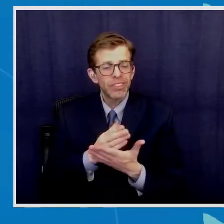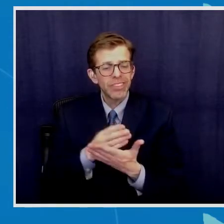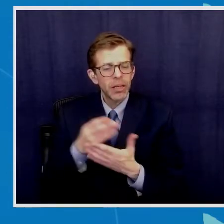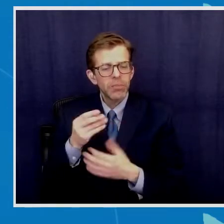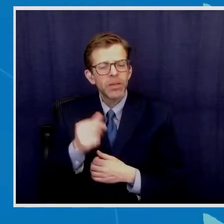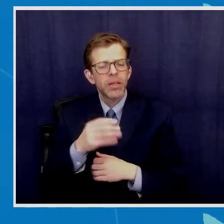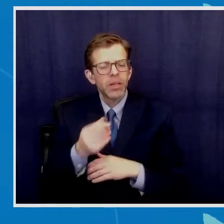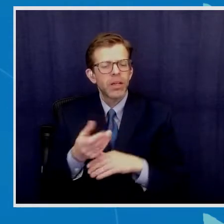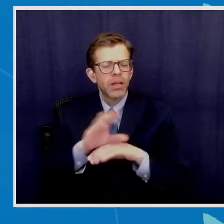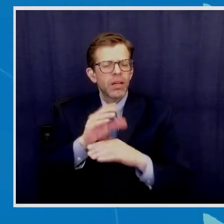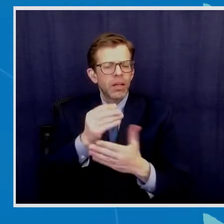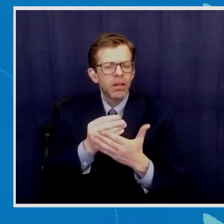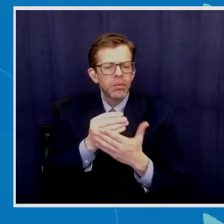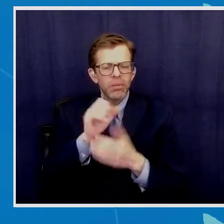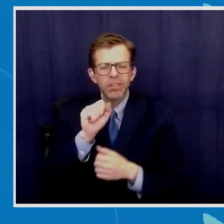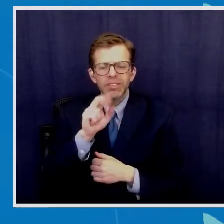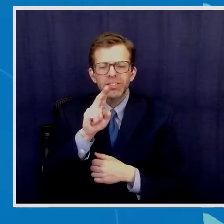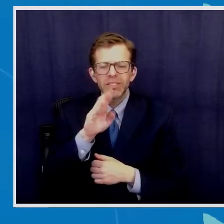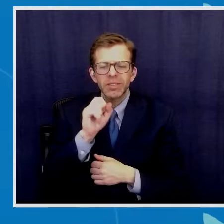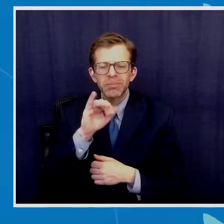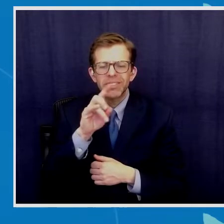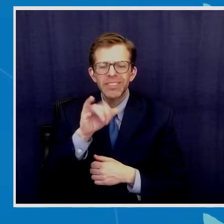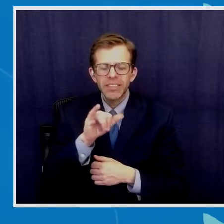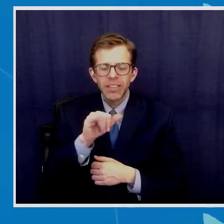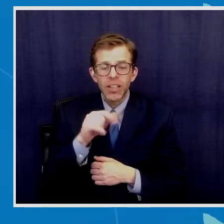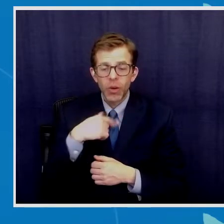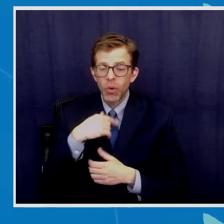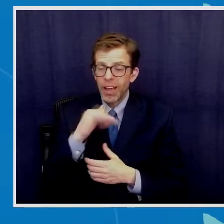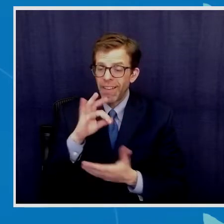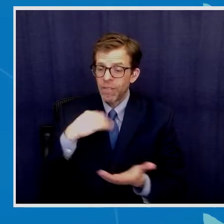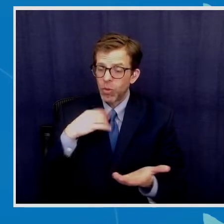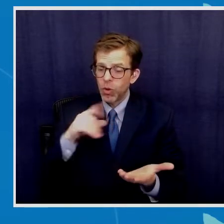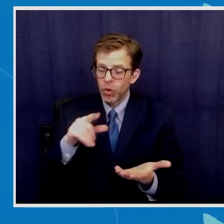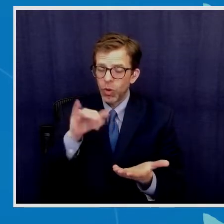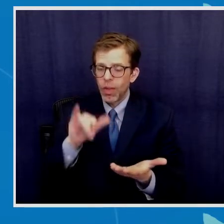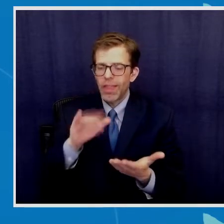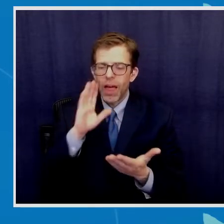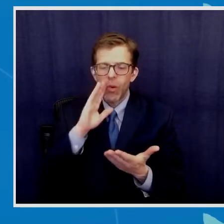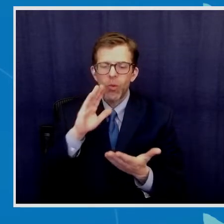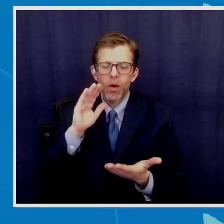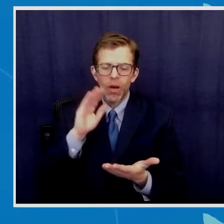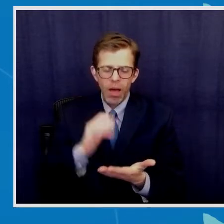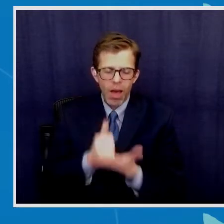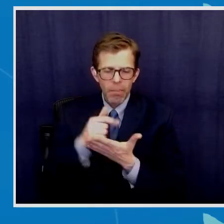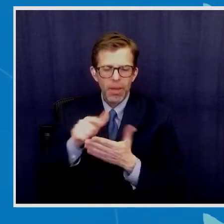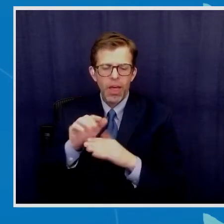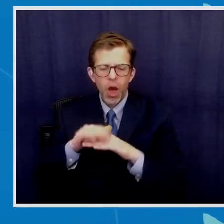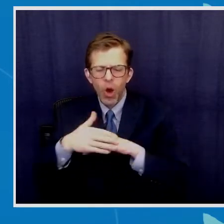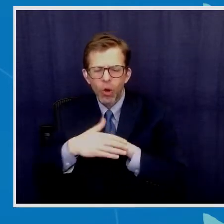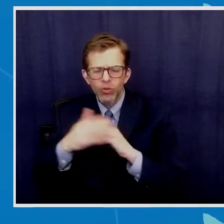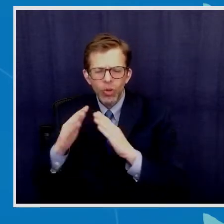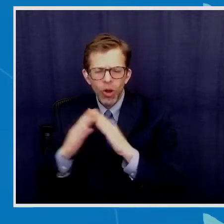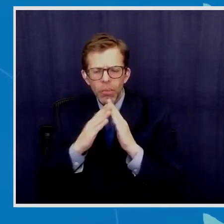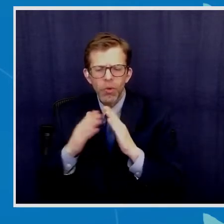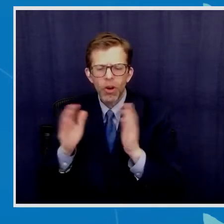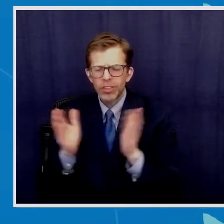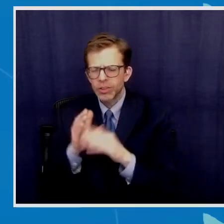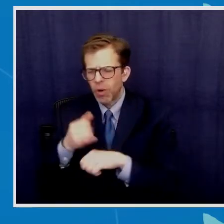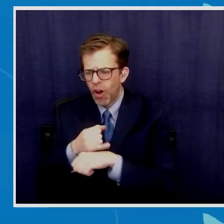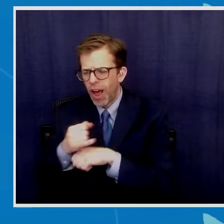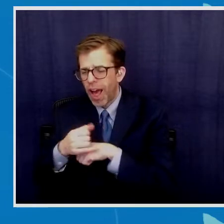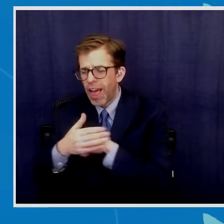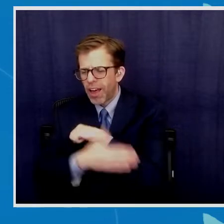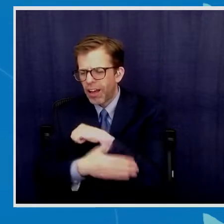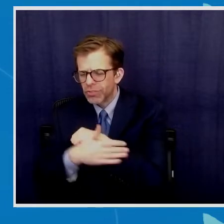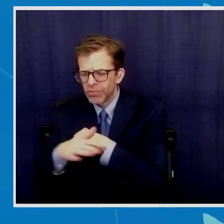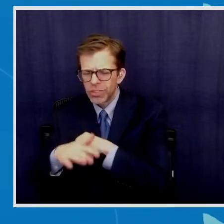of the fishery problems that small island developing states and coastal communities are having. We would resolve IUU fishing.